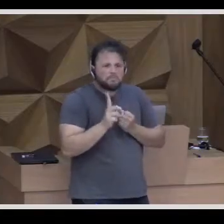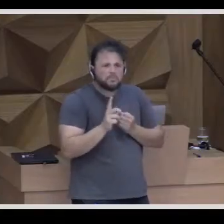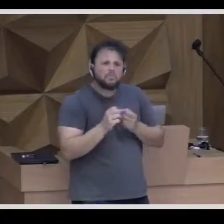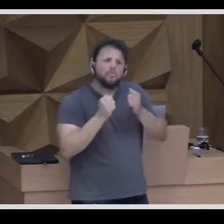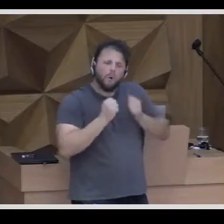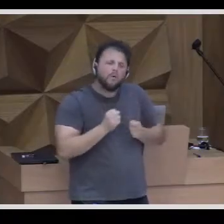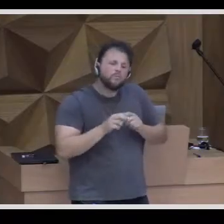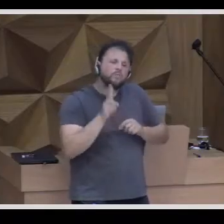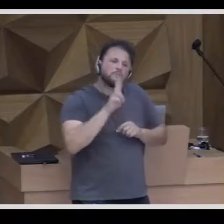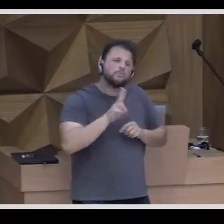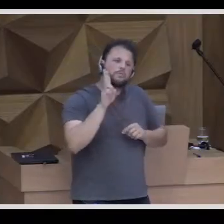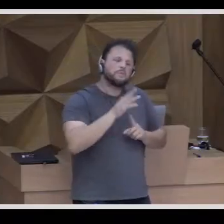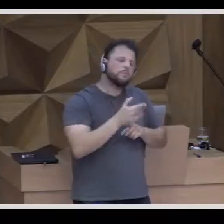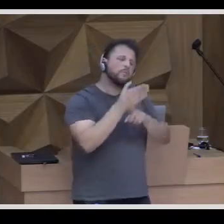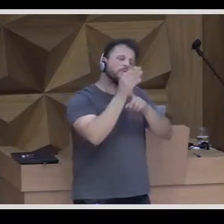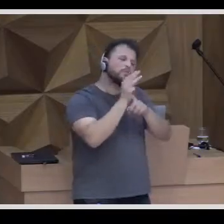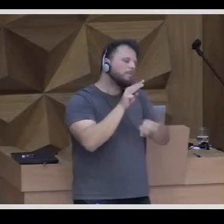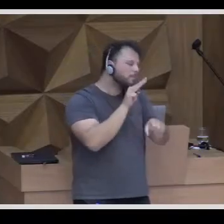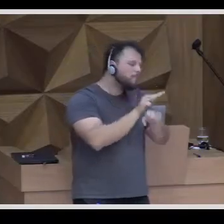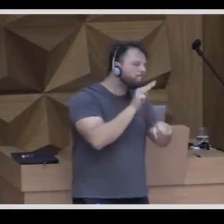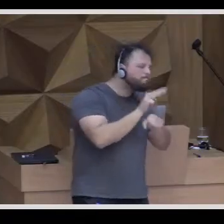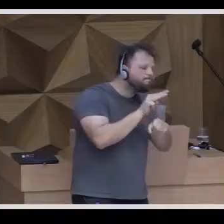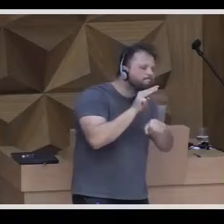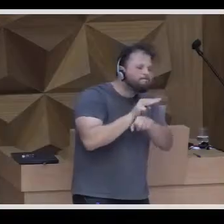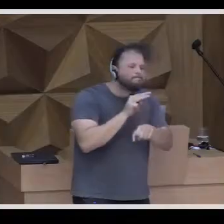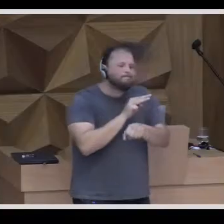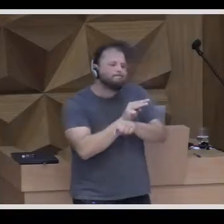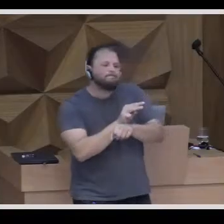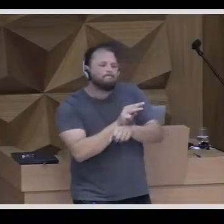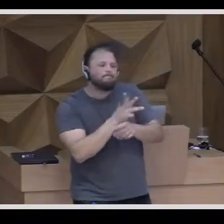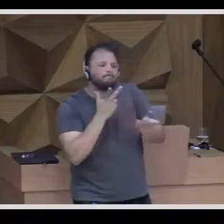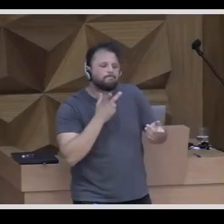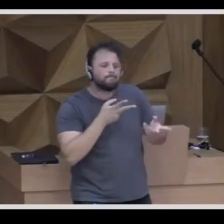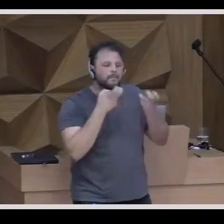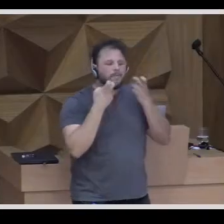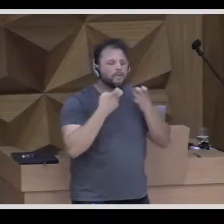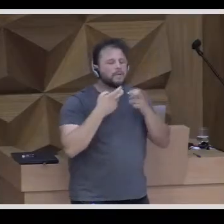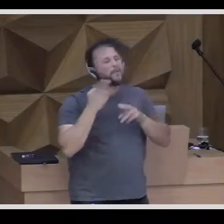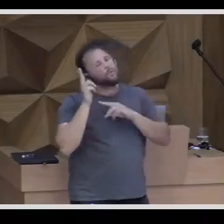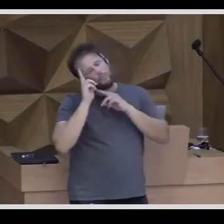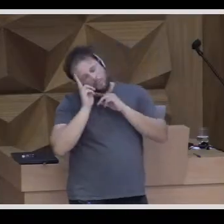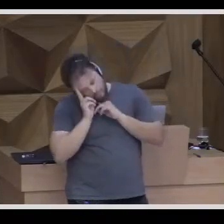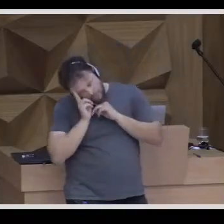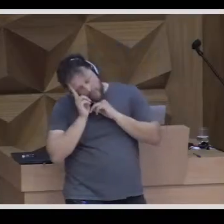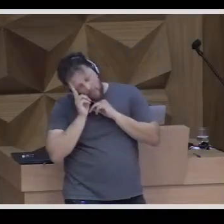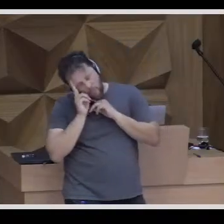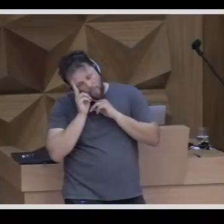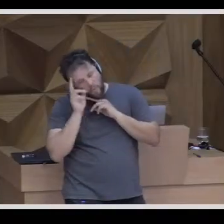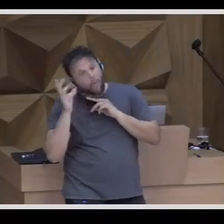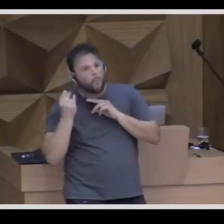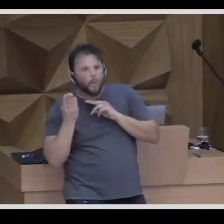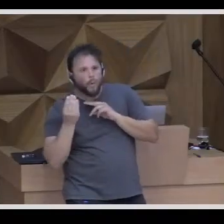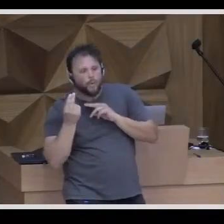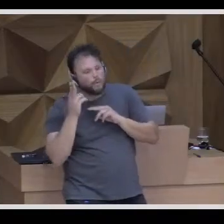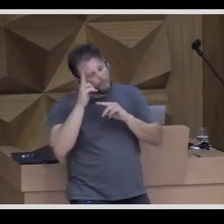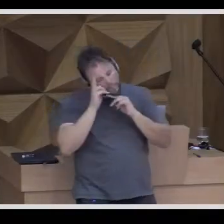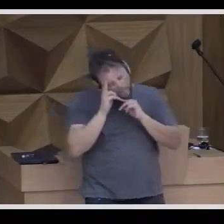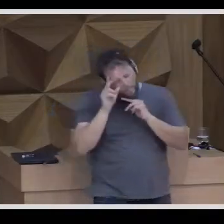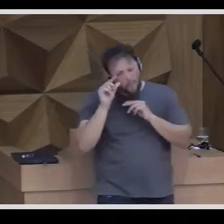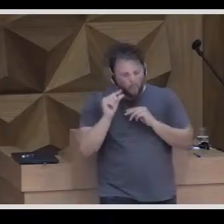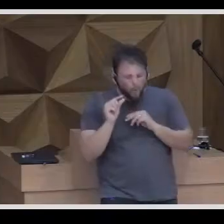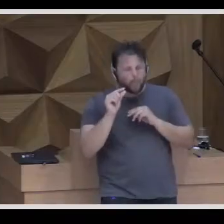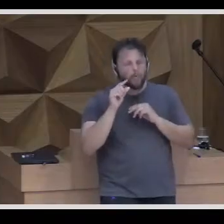am I sleeping enough, or am I sleeping too much? But we should only be doing that if we're answering a problem that those